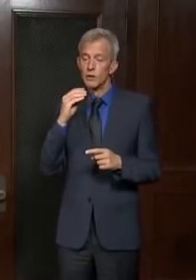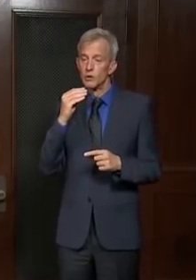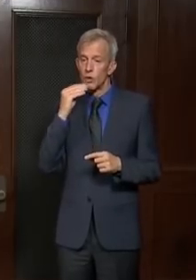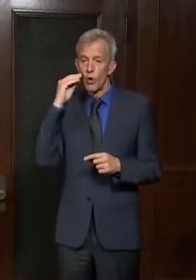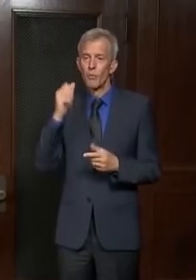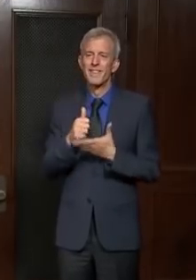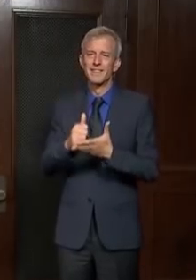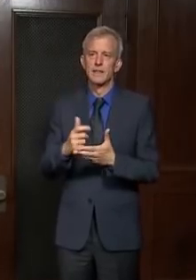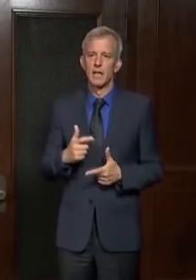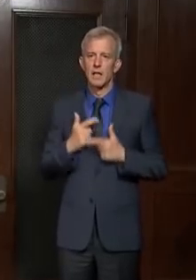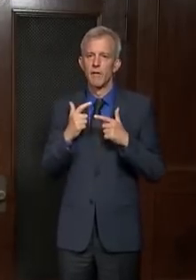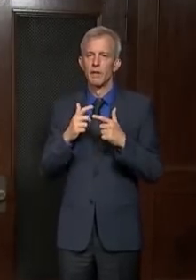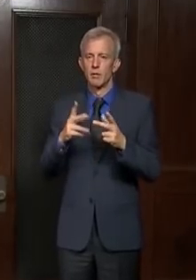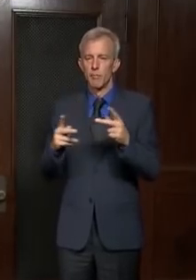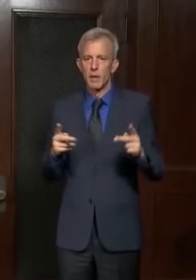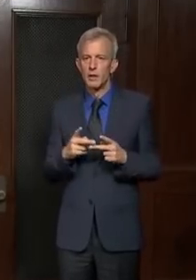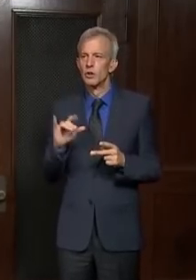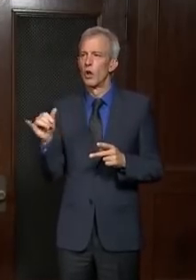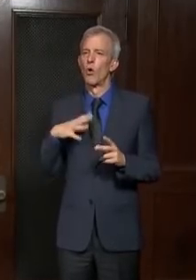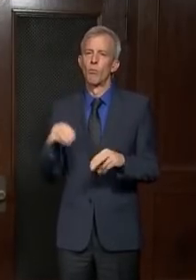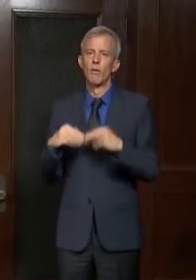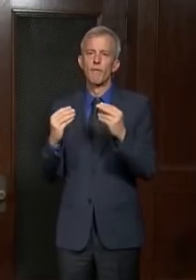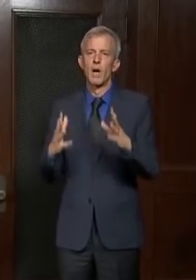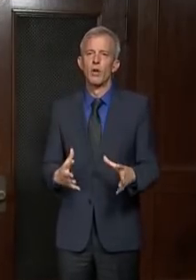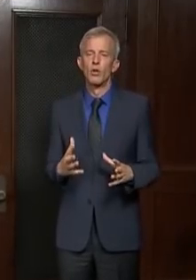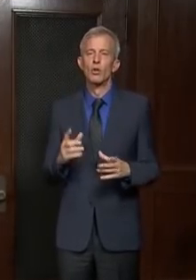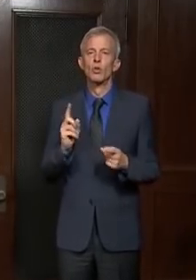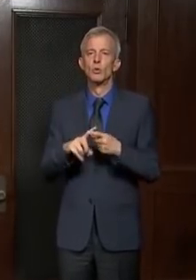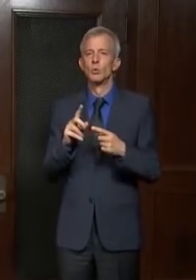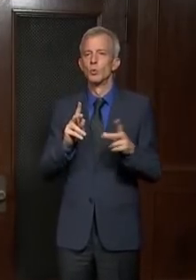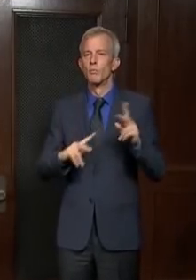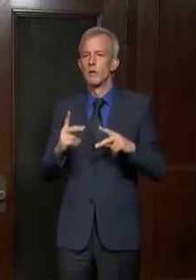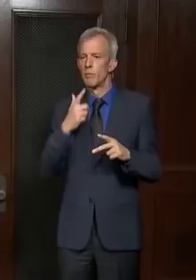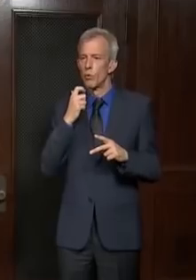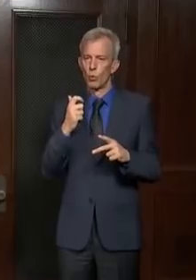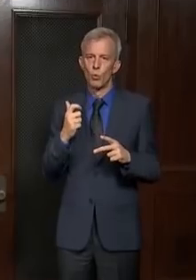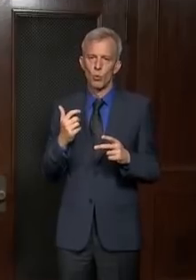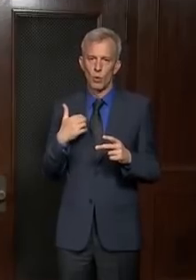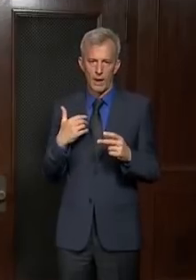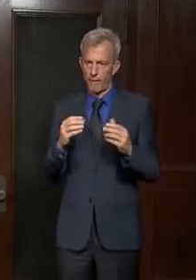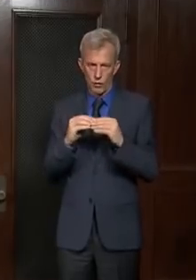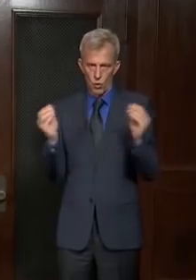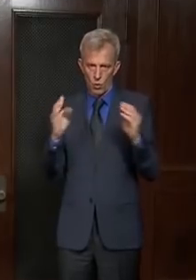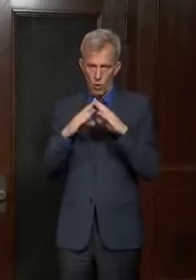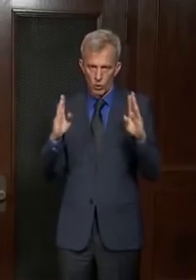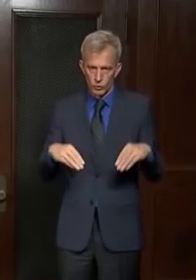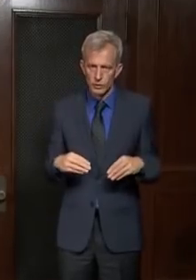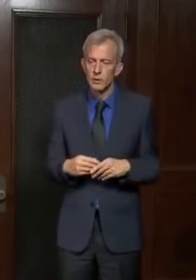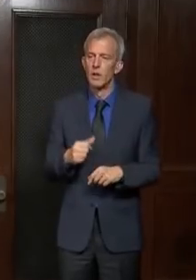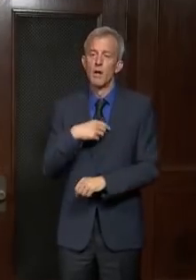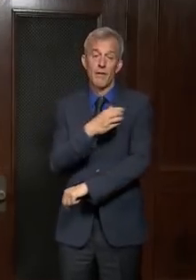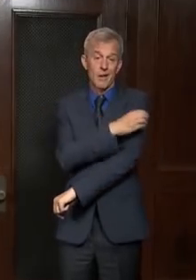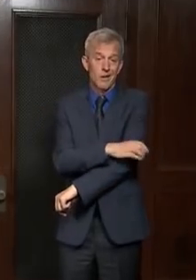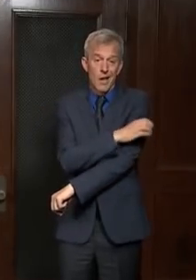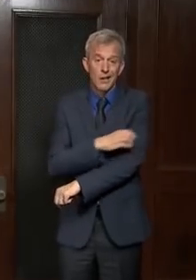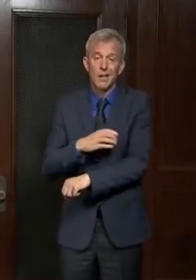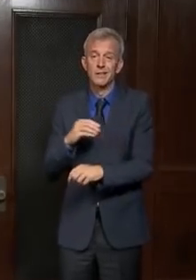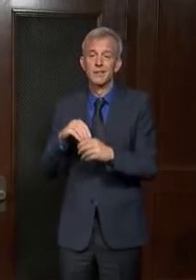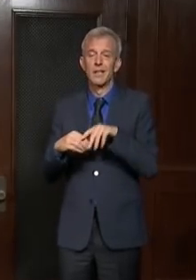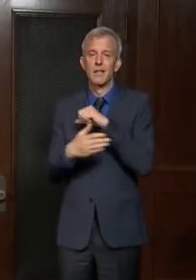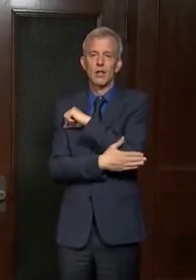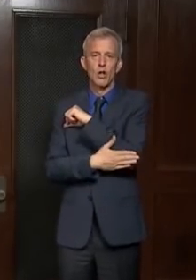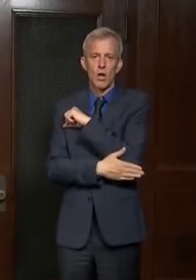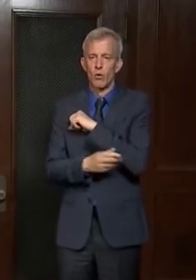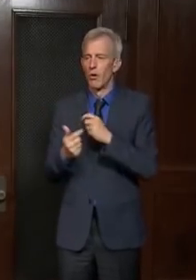but also our providers to people who are experiencing homelessness. So these are the clinics in the county that already do those sorts